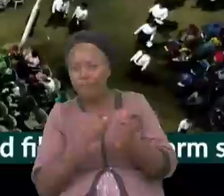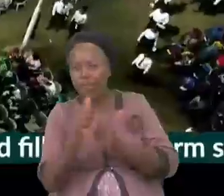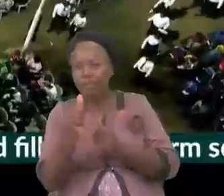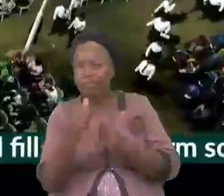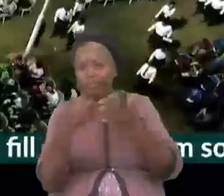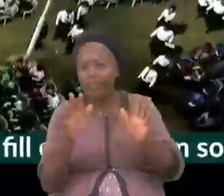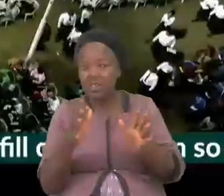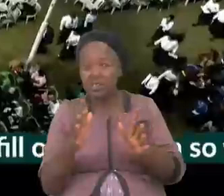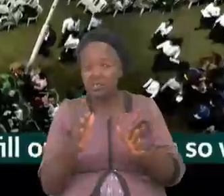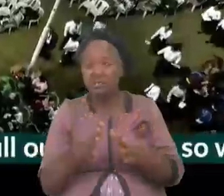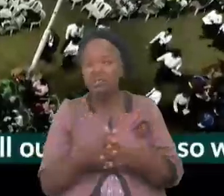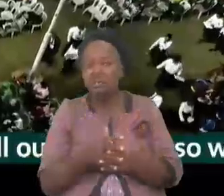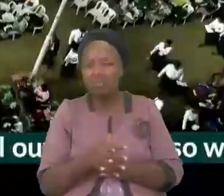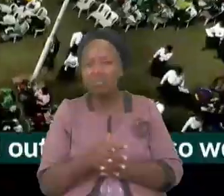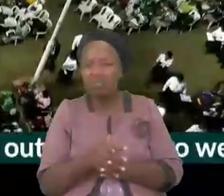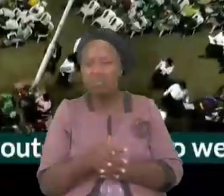the campus block?